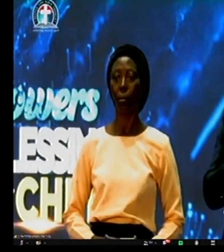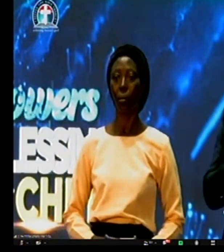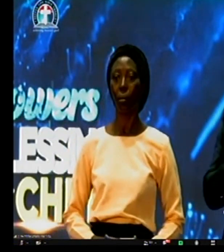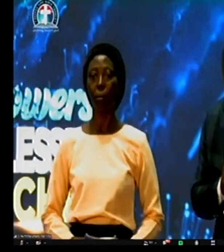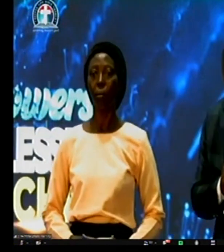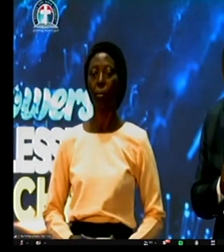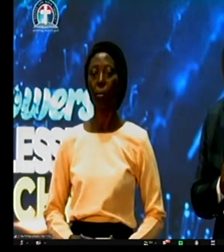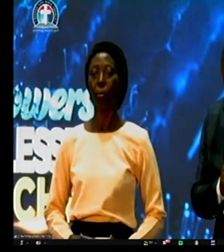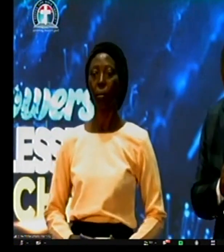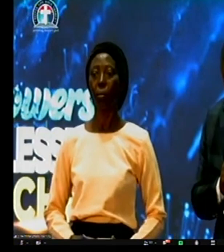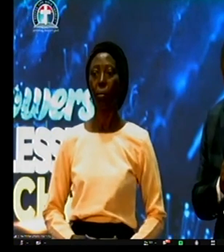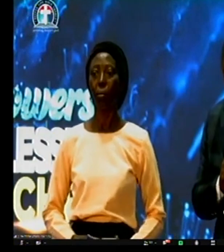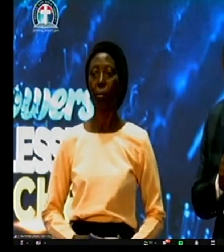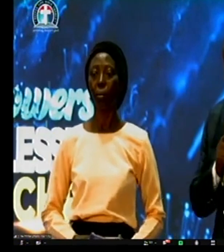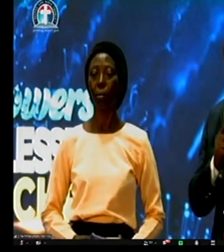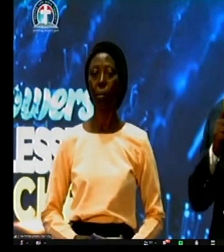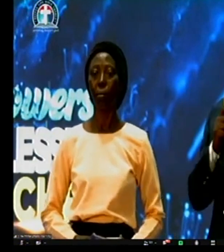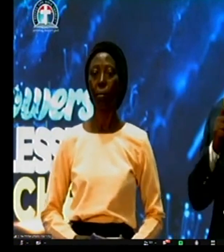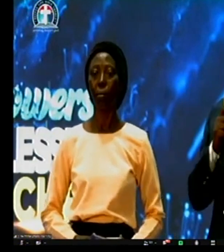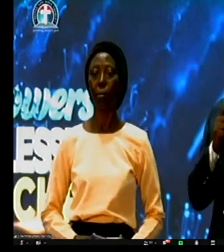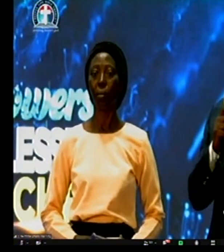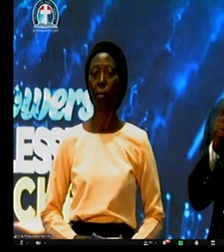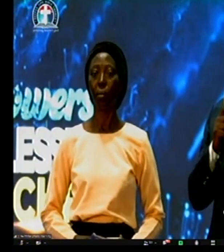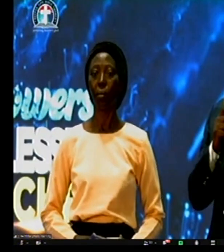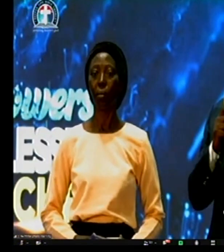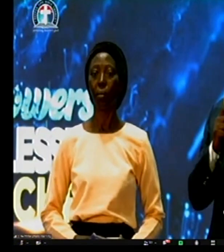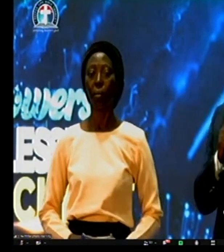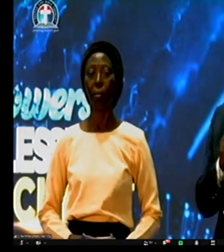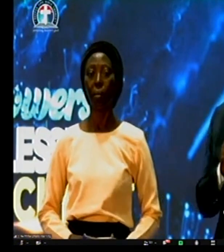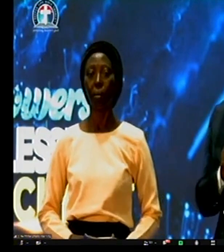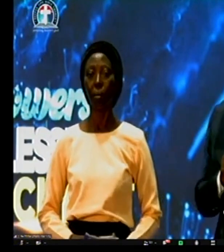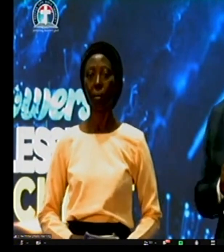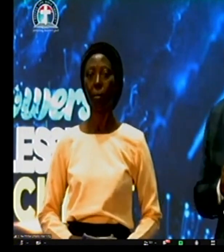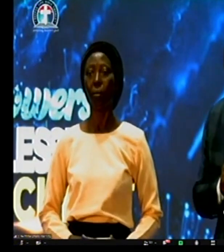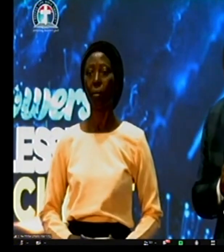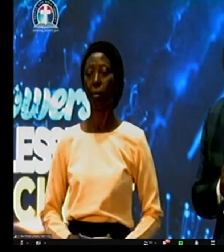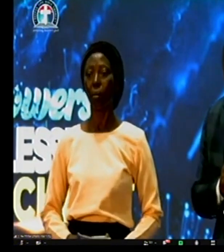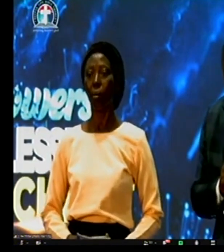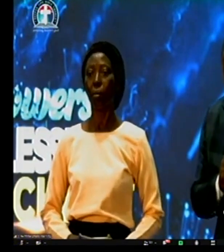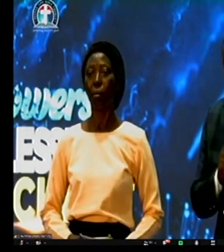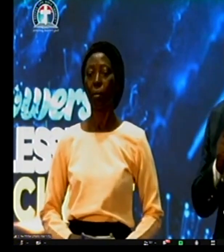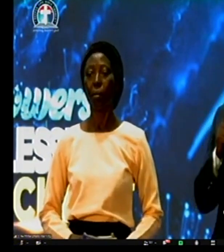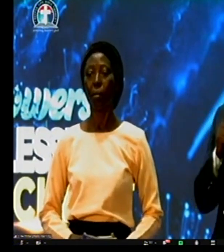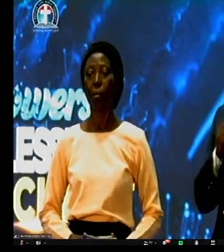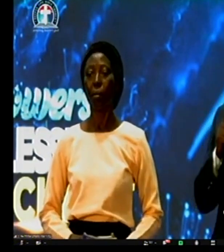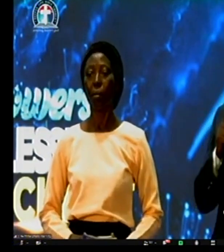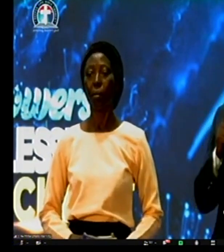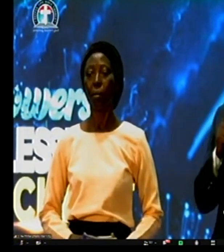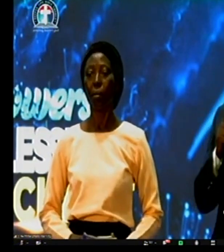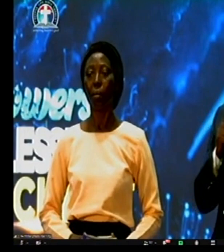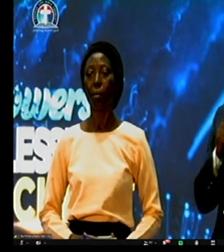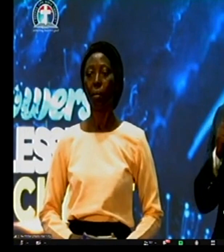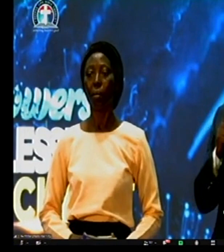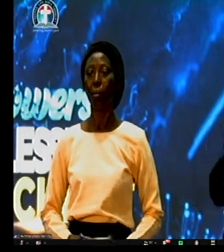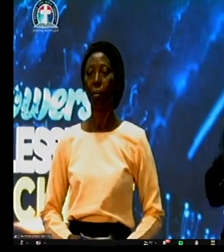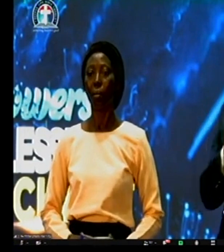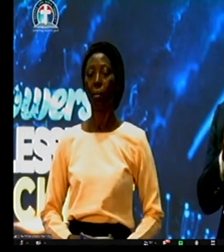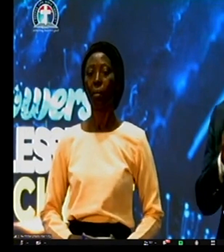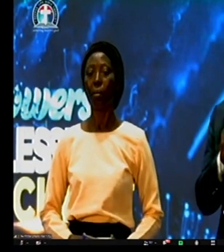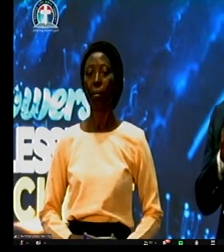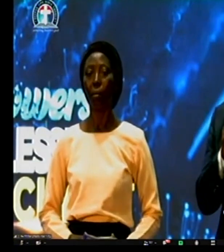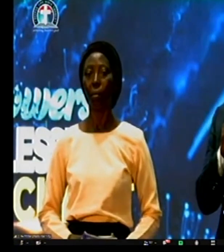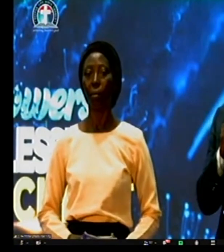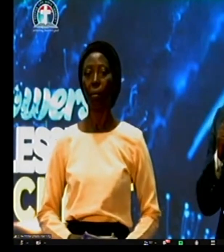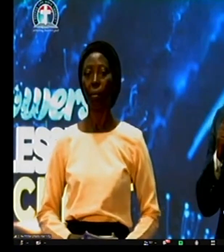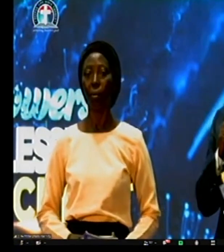the Divine Solution Crusade, after the prayer of the man of God, she received her healing and